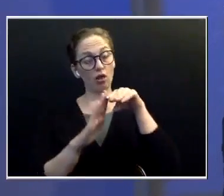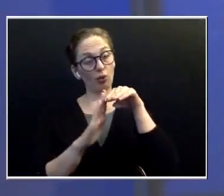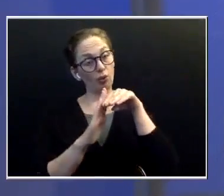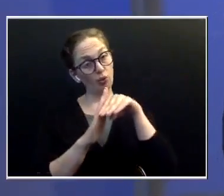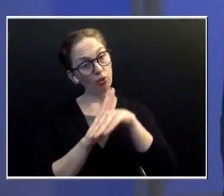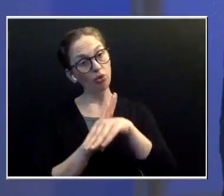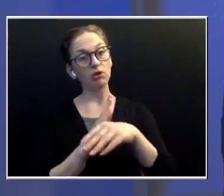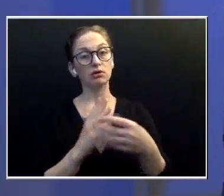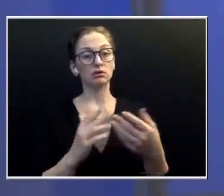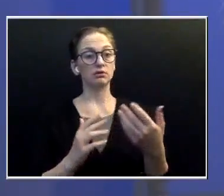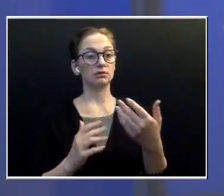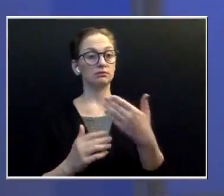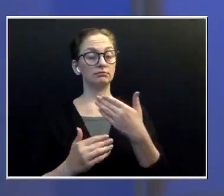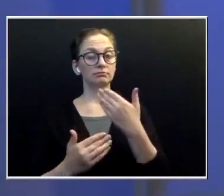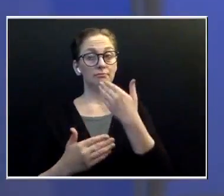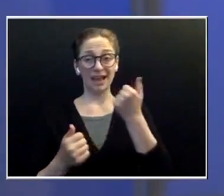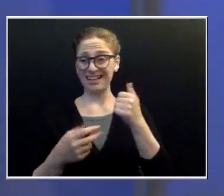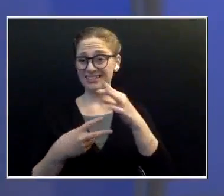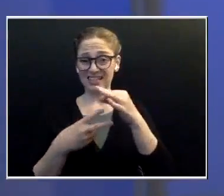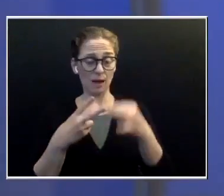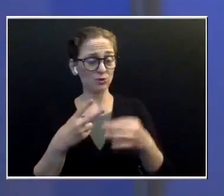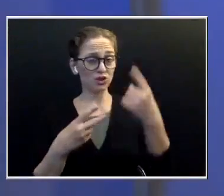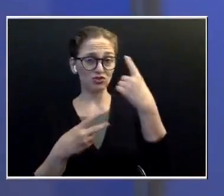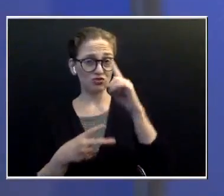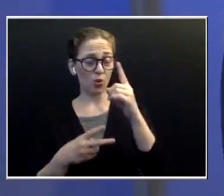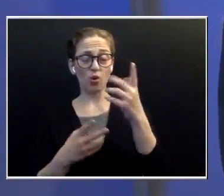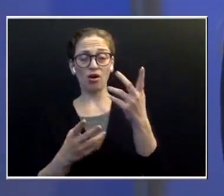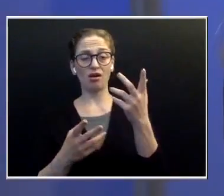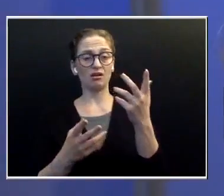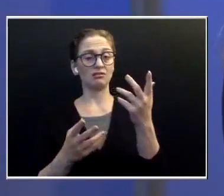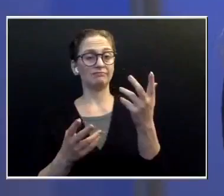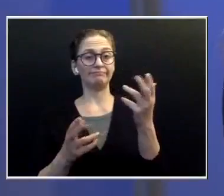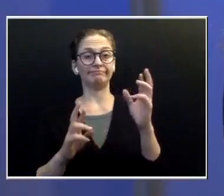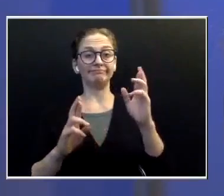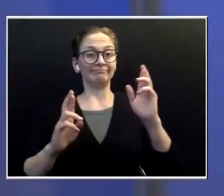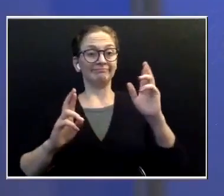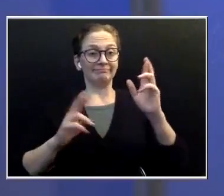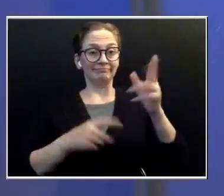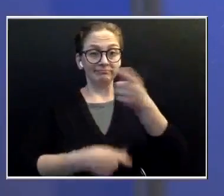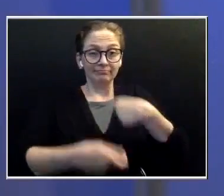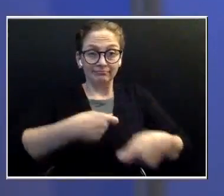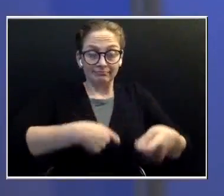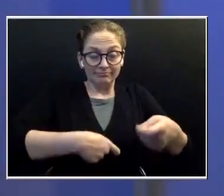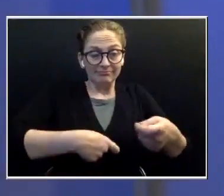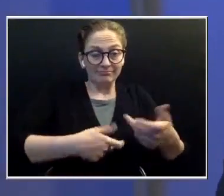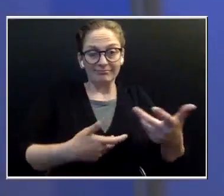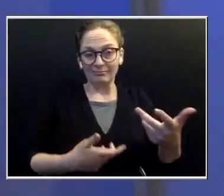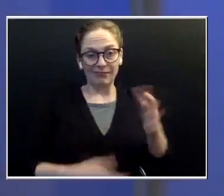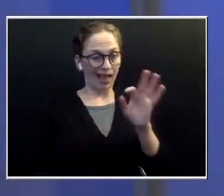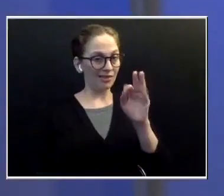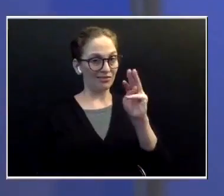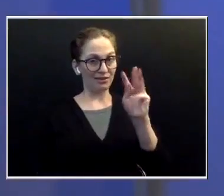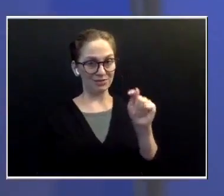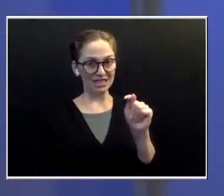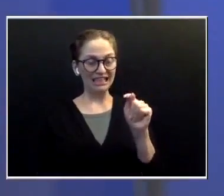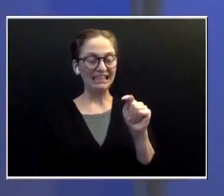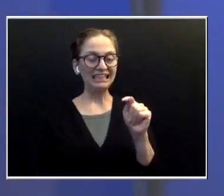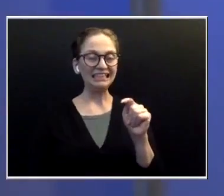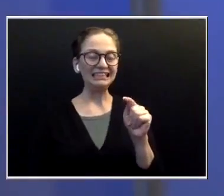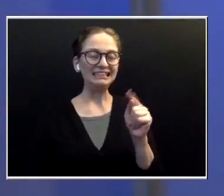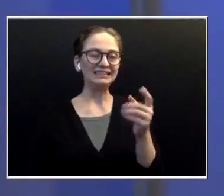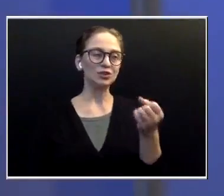do to be prepared when Gina is ready to donate her kidney. Yeah, Gina, your donor.